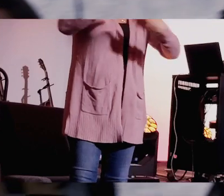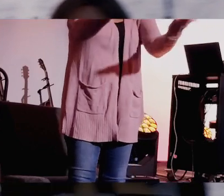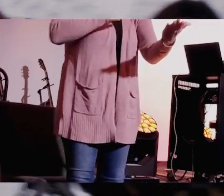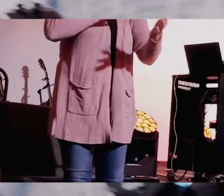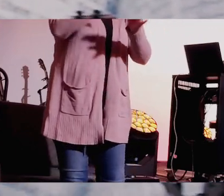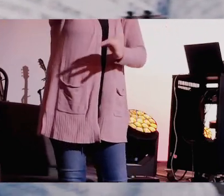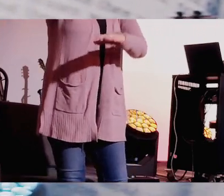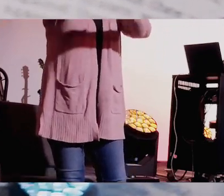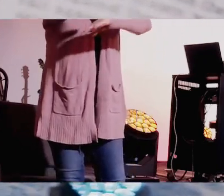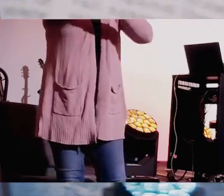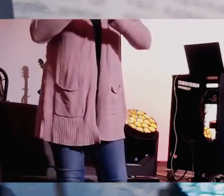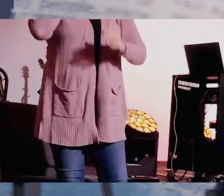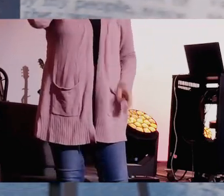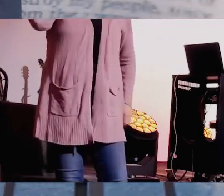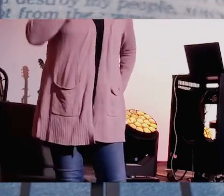all flesh.